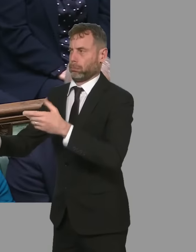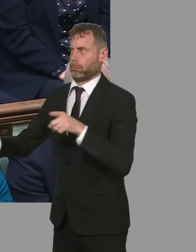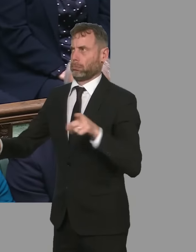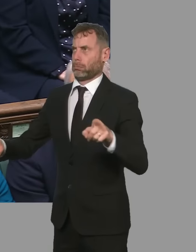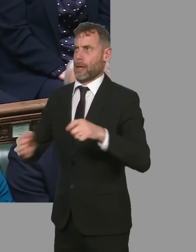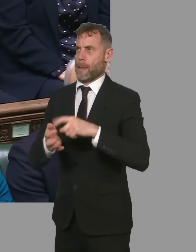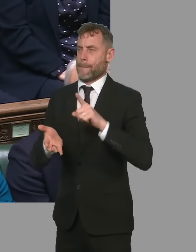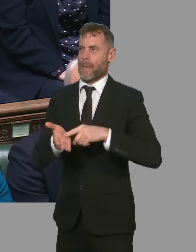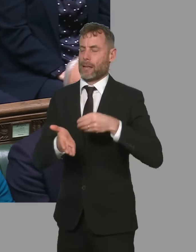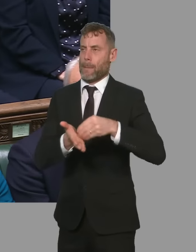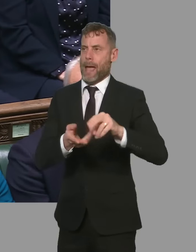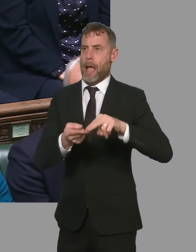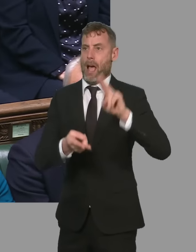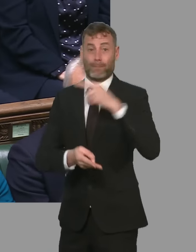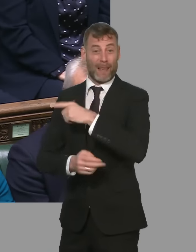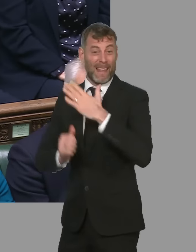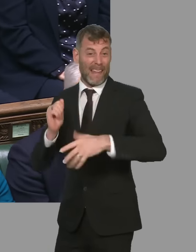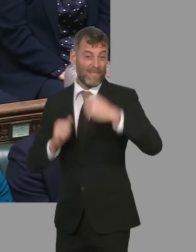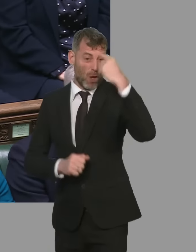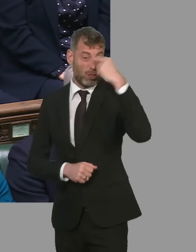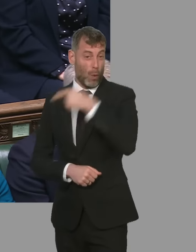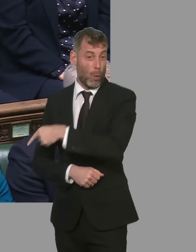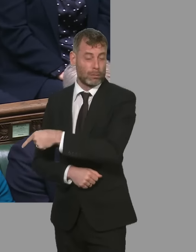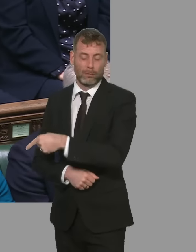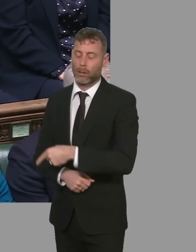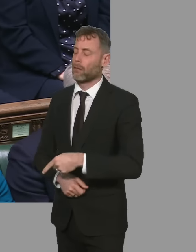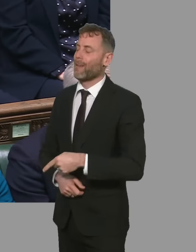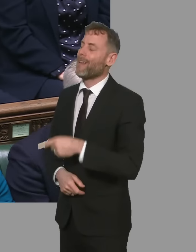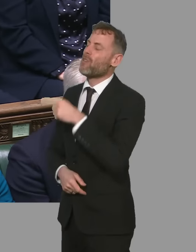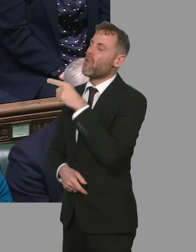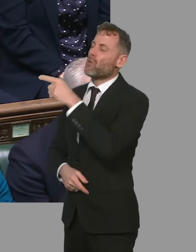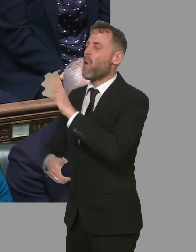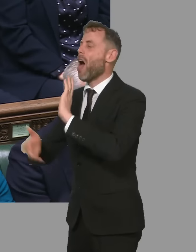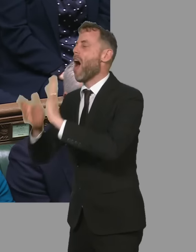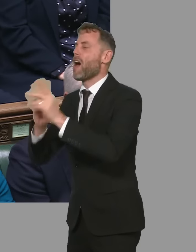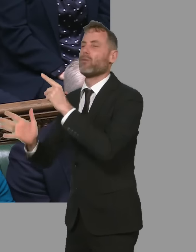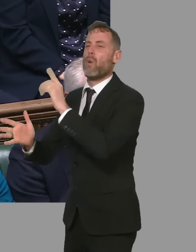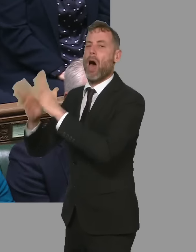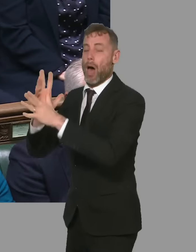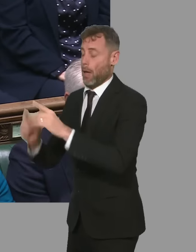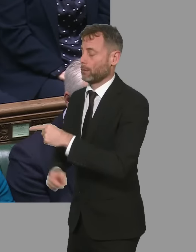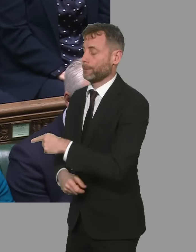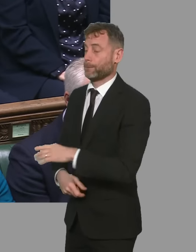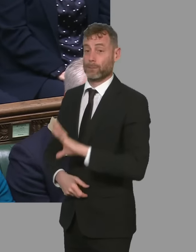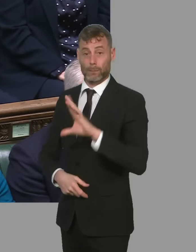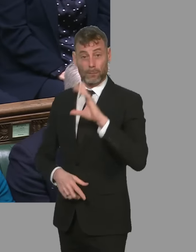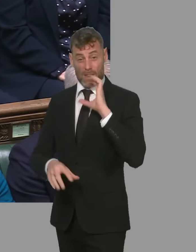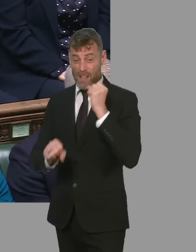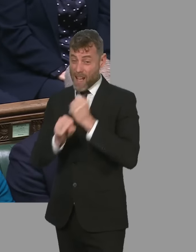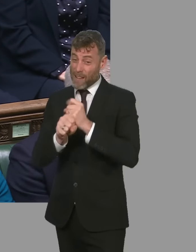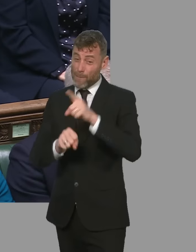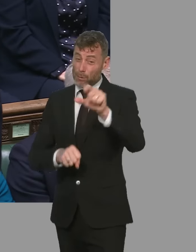and the government is right to reject repeating Liz Truss's blanket cheque approach.